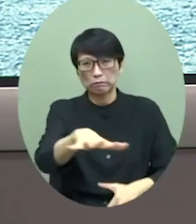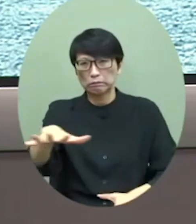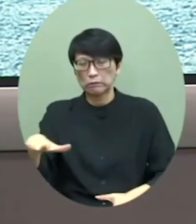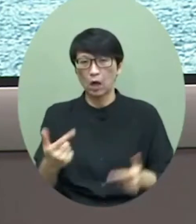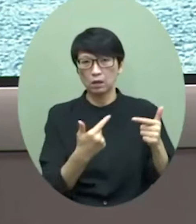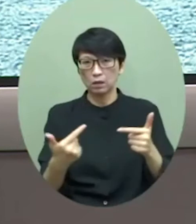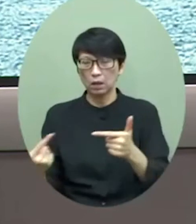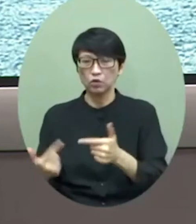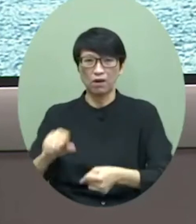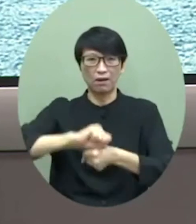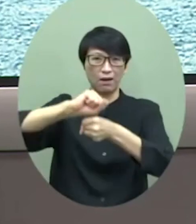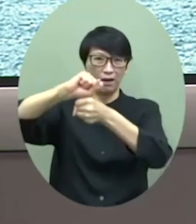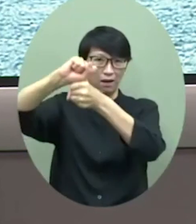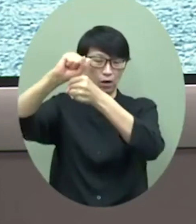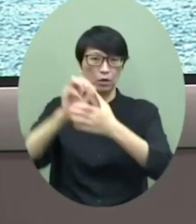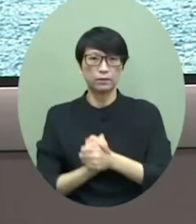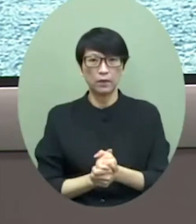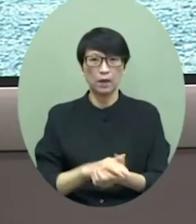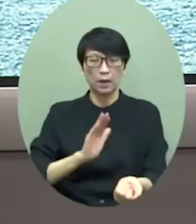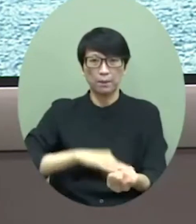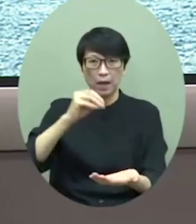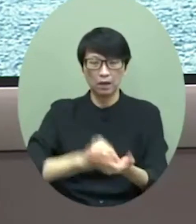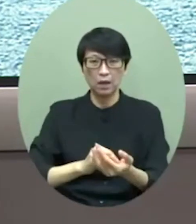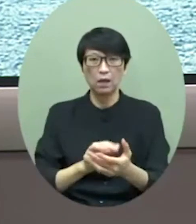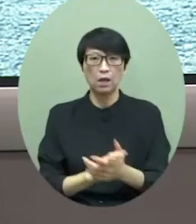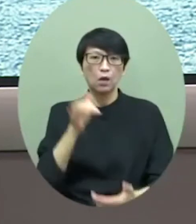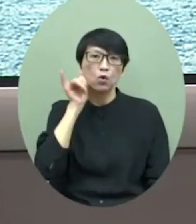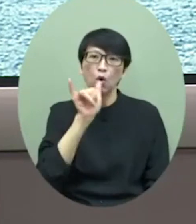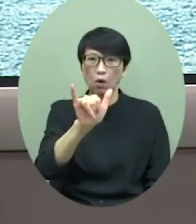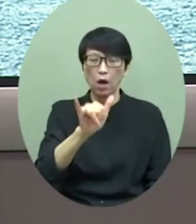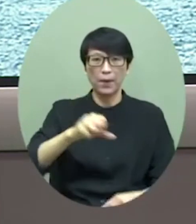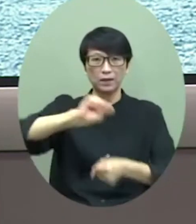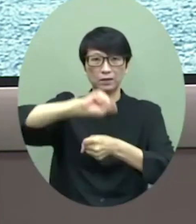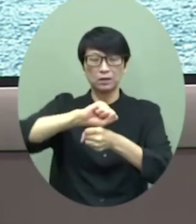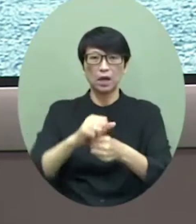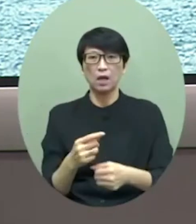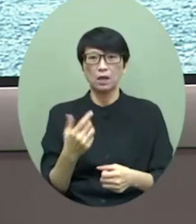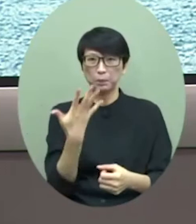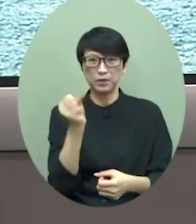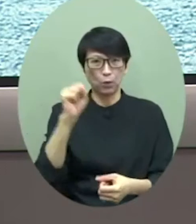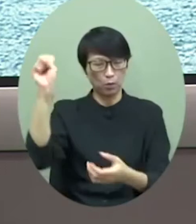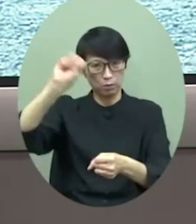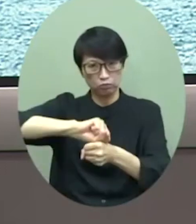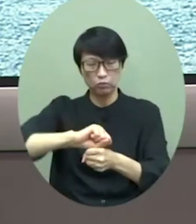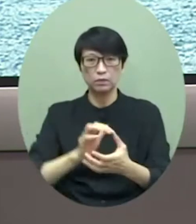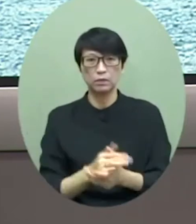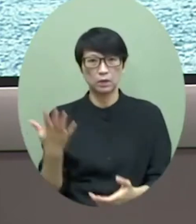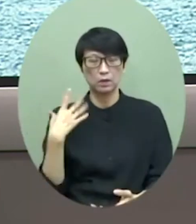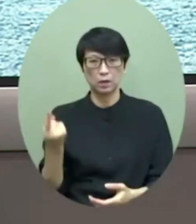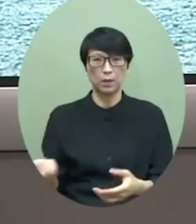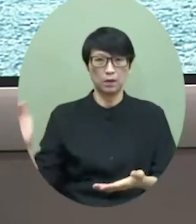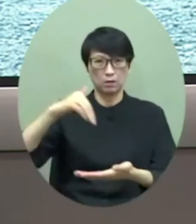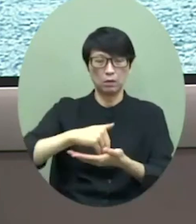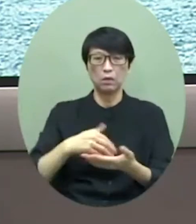The COVID-19 pandemic remains severe. We are seeing increase in cases. In the past 6 months, we have